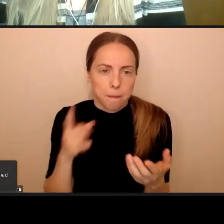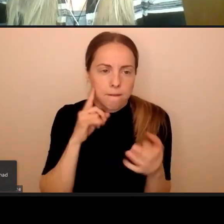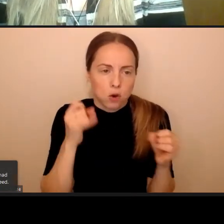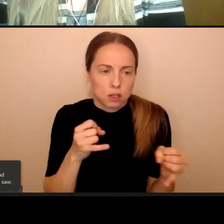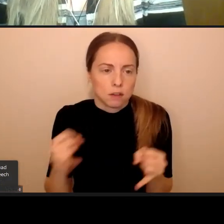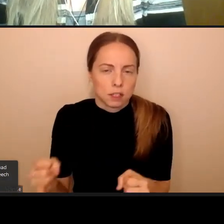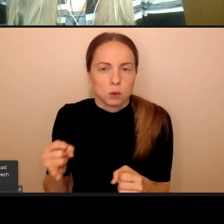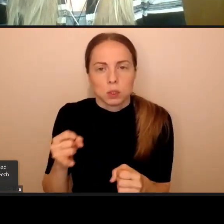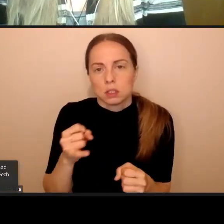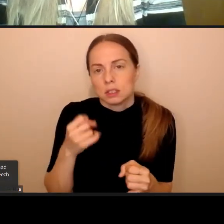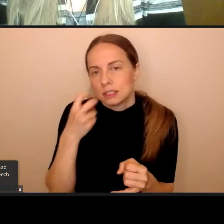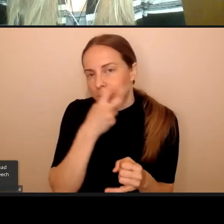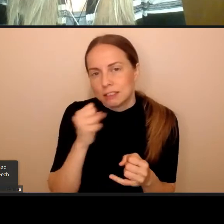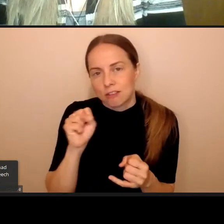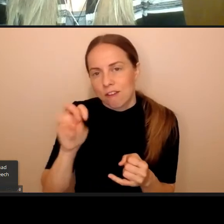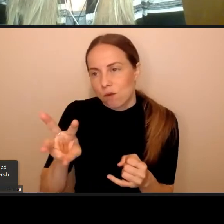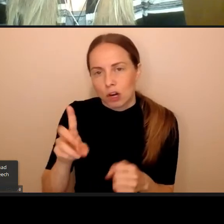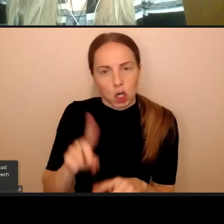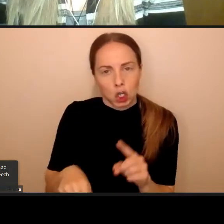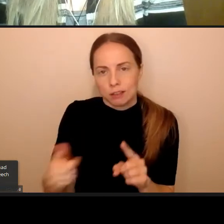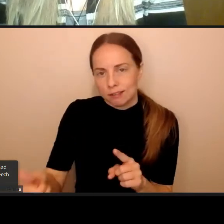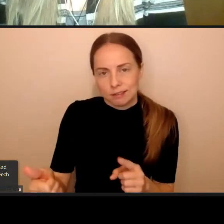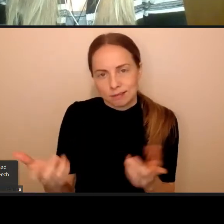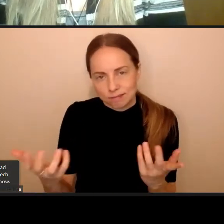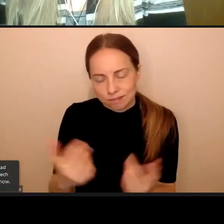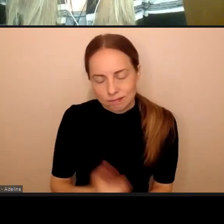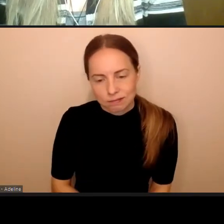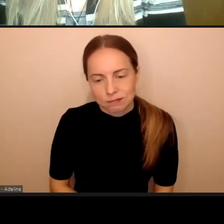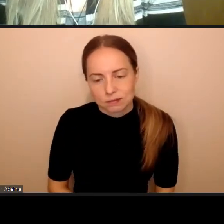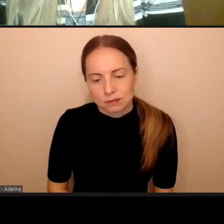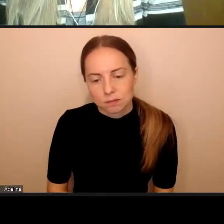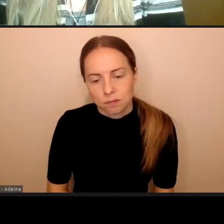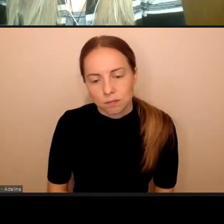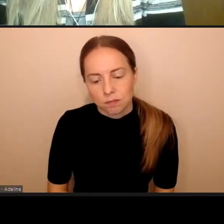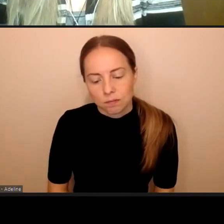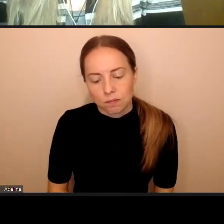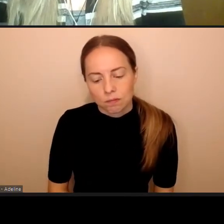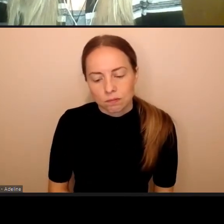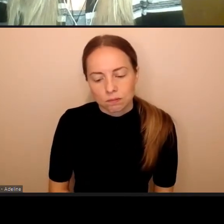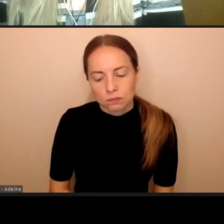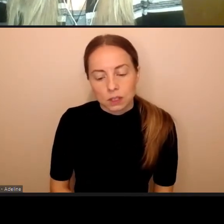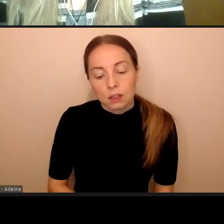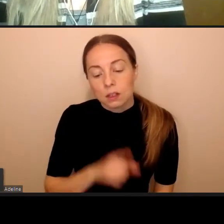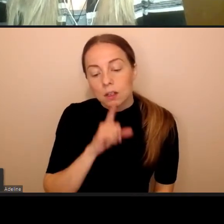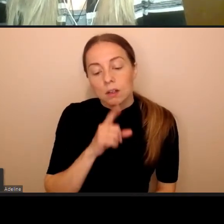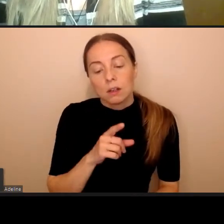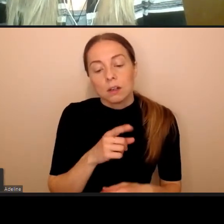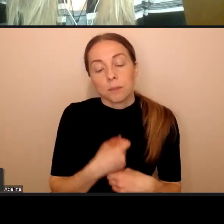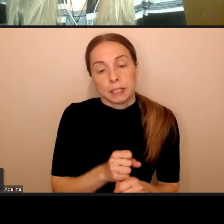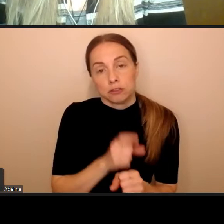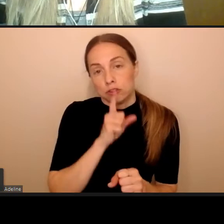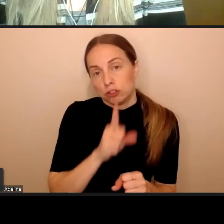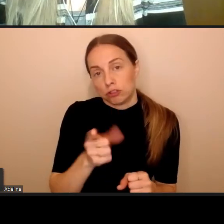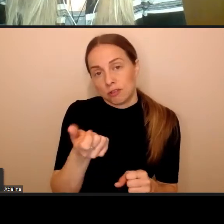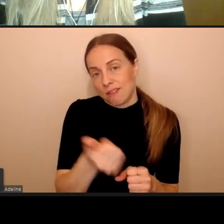speech software to be able to do it on their own. Make sure that any of your